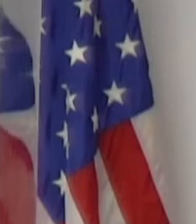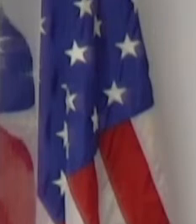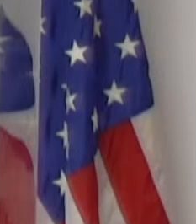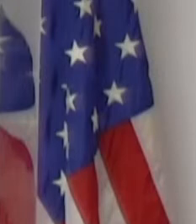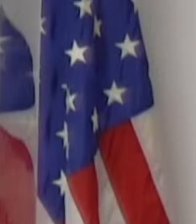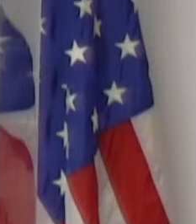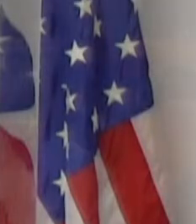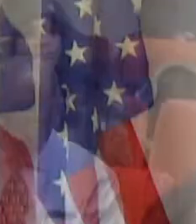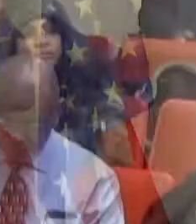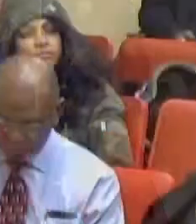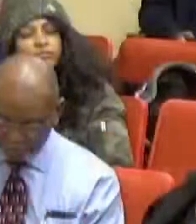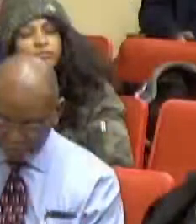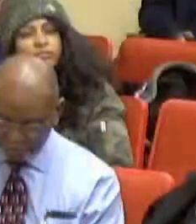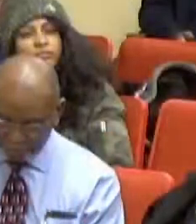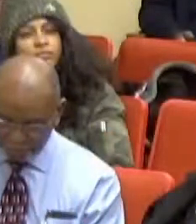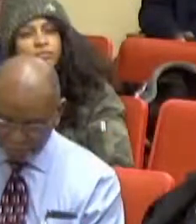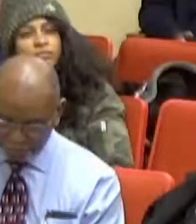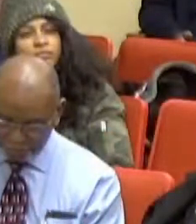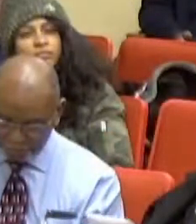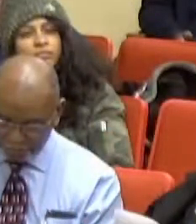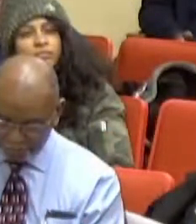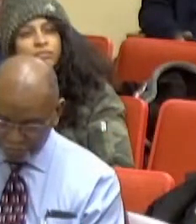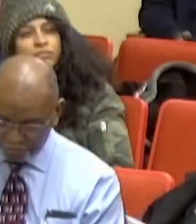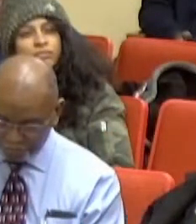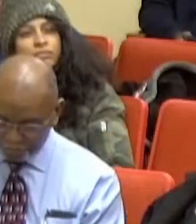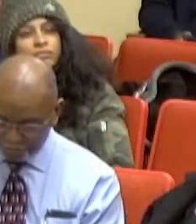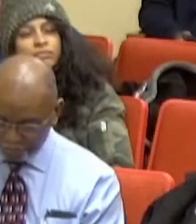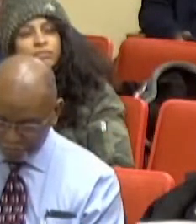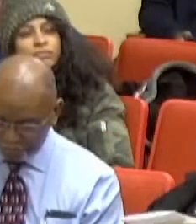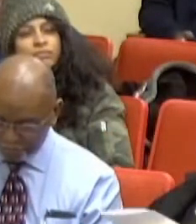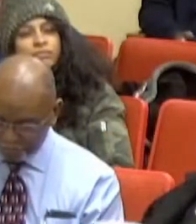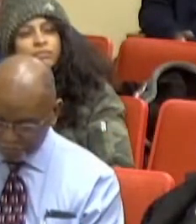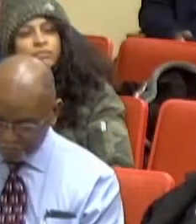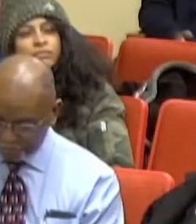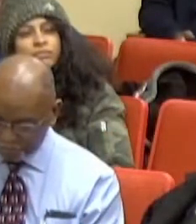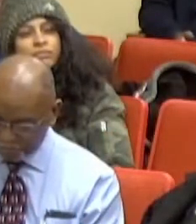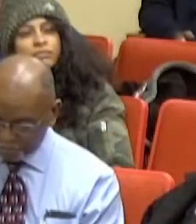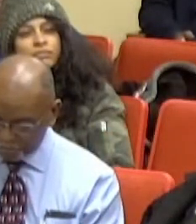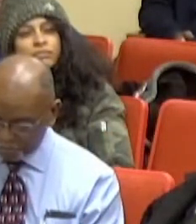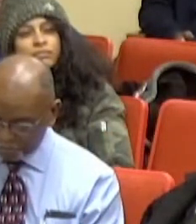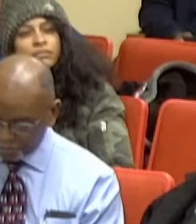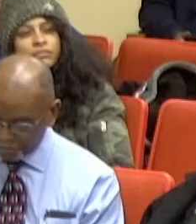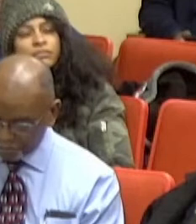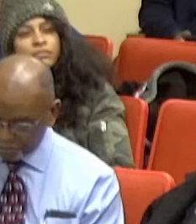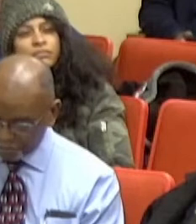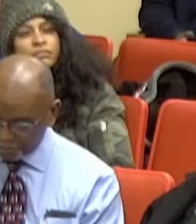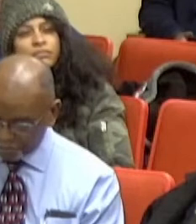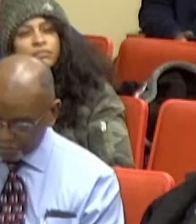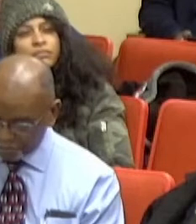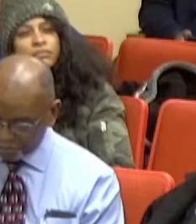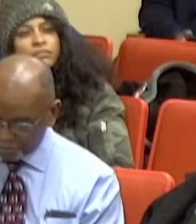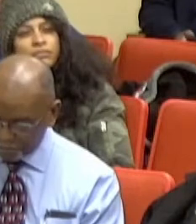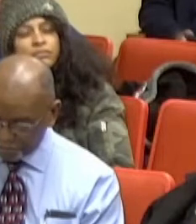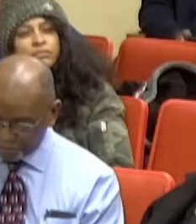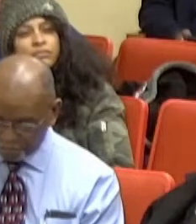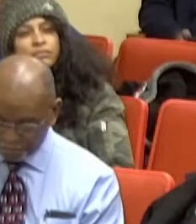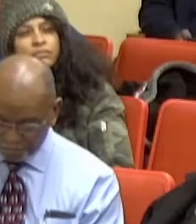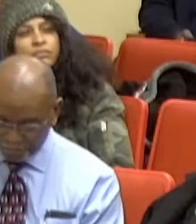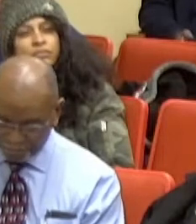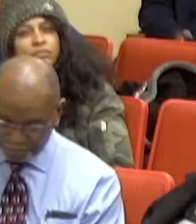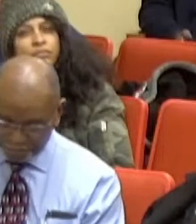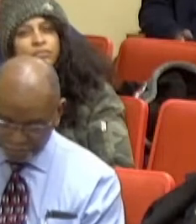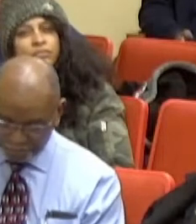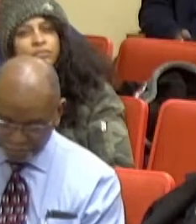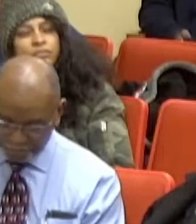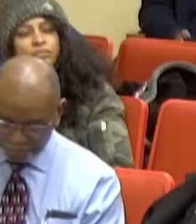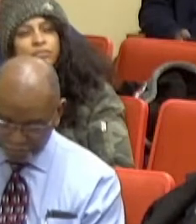My name is David Gillespie. I live at 2681 Wynwood Court. Our property borders more than 315